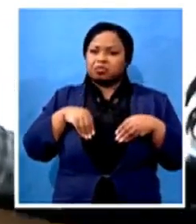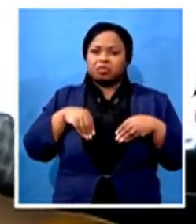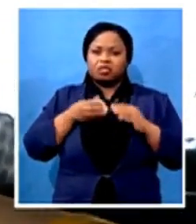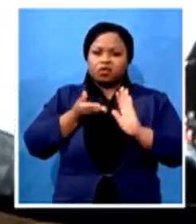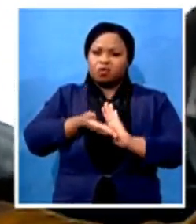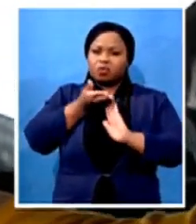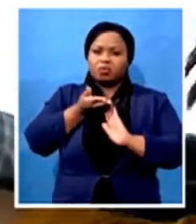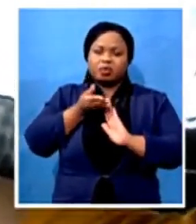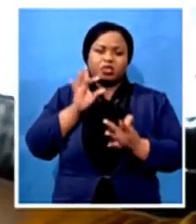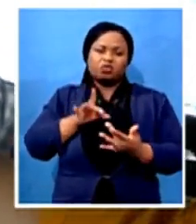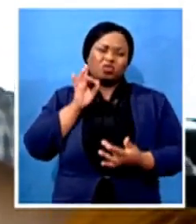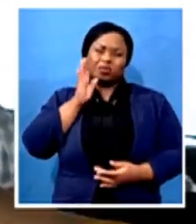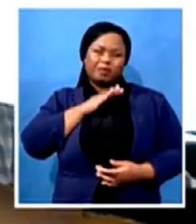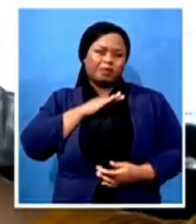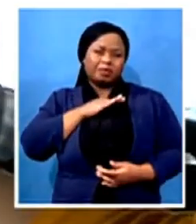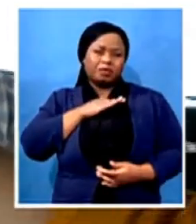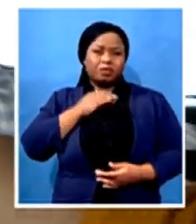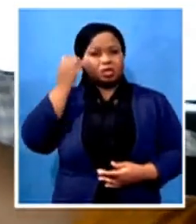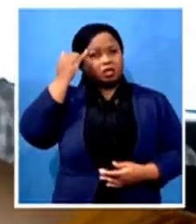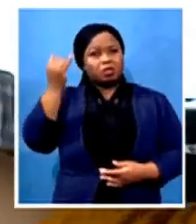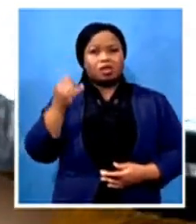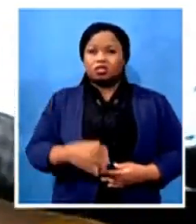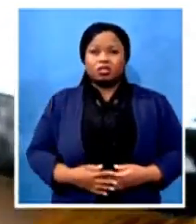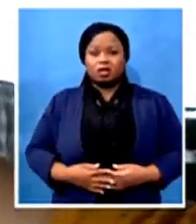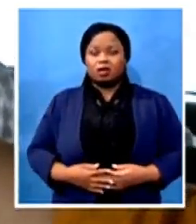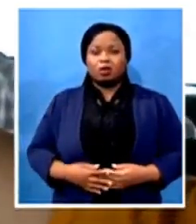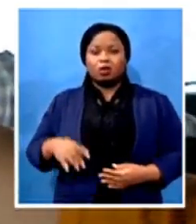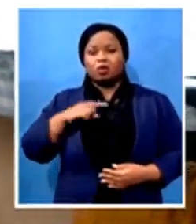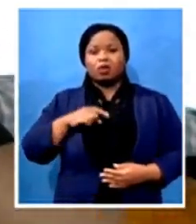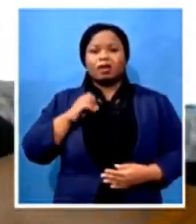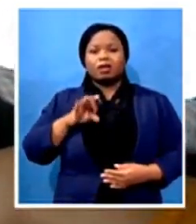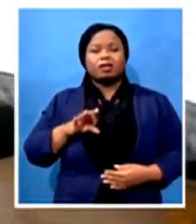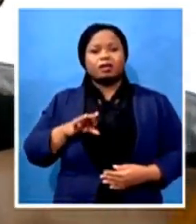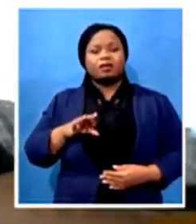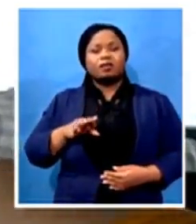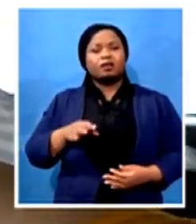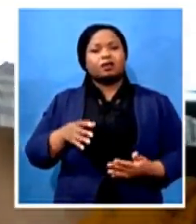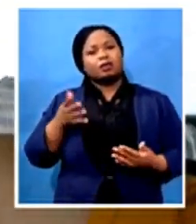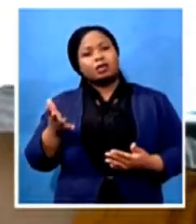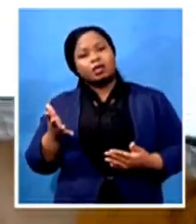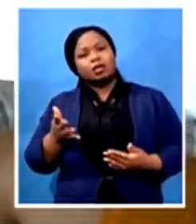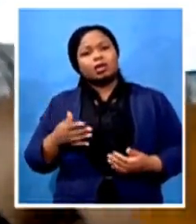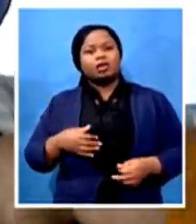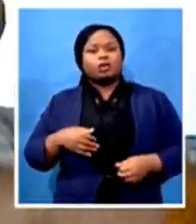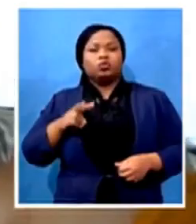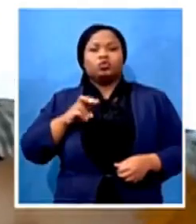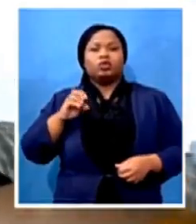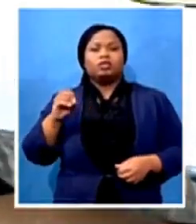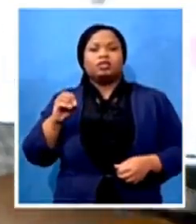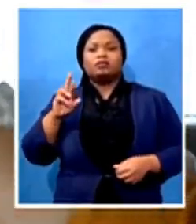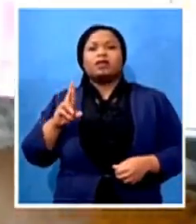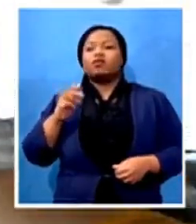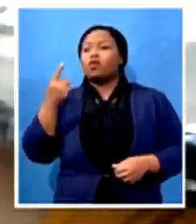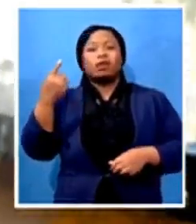having 10 cars that are on hire purchase. That member is earning now 200 rands a day, of which that person used to make 500